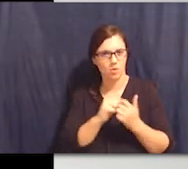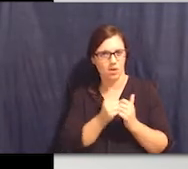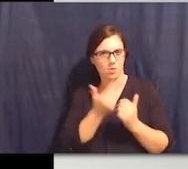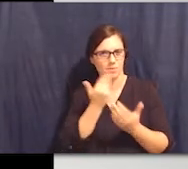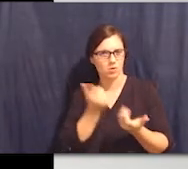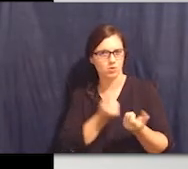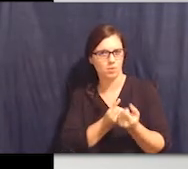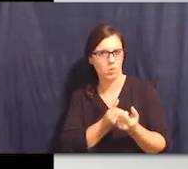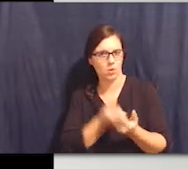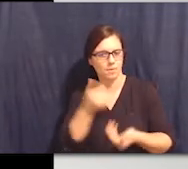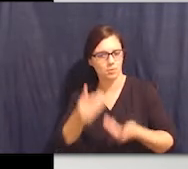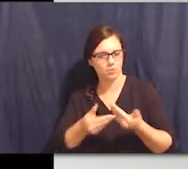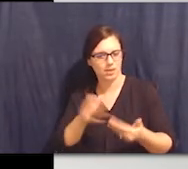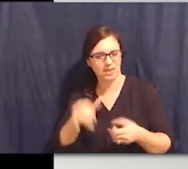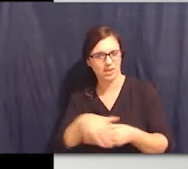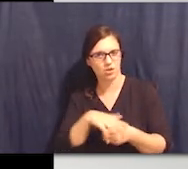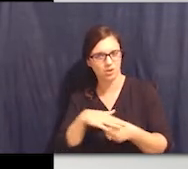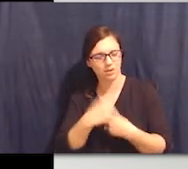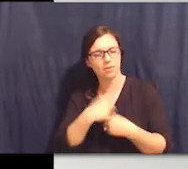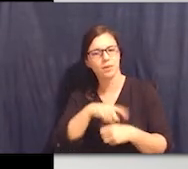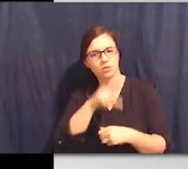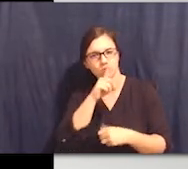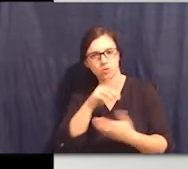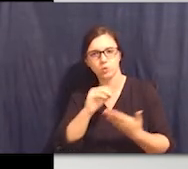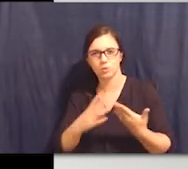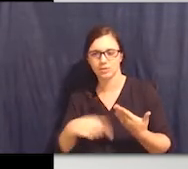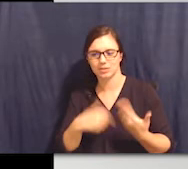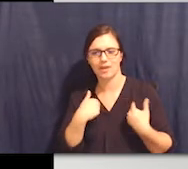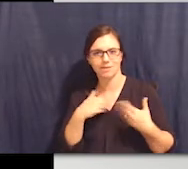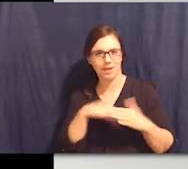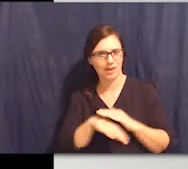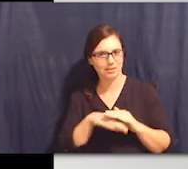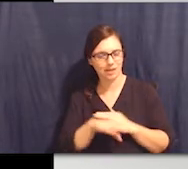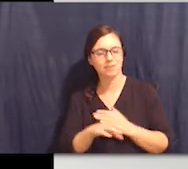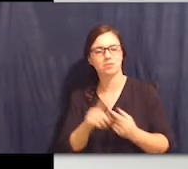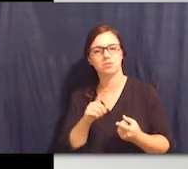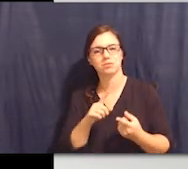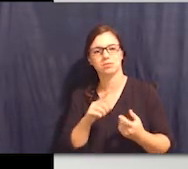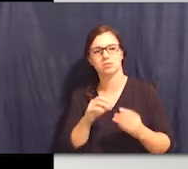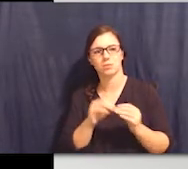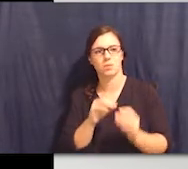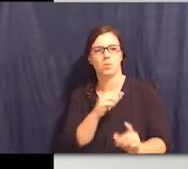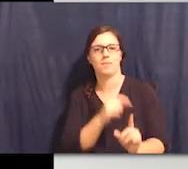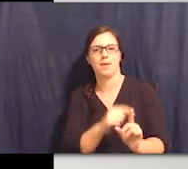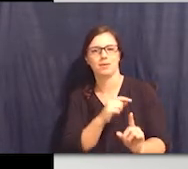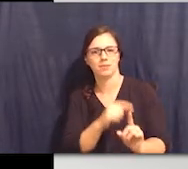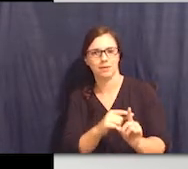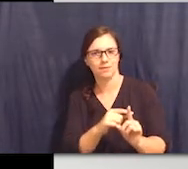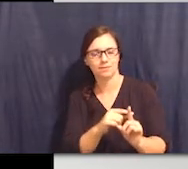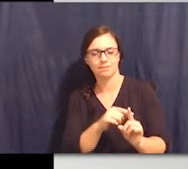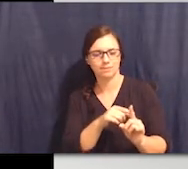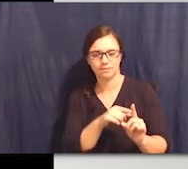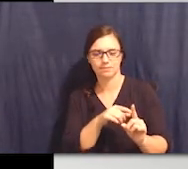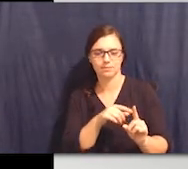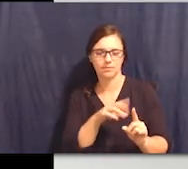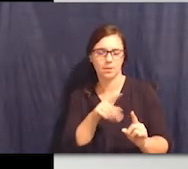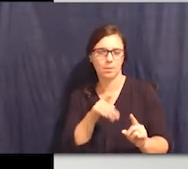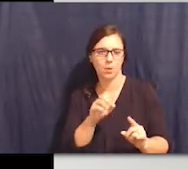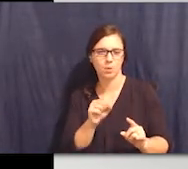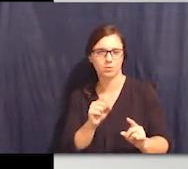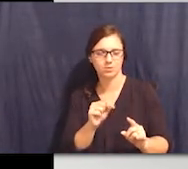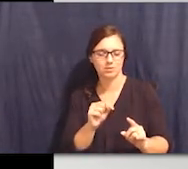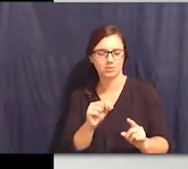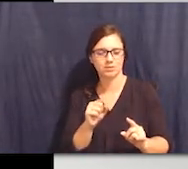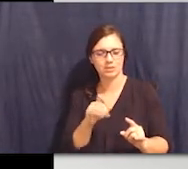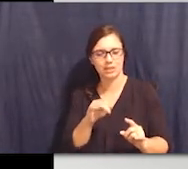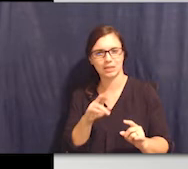can better support movement in this area to make sure our students have access to more positive post-secondary outcomes. And you can